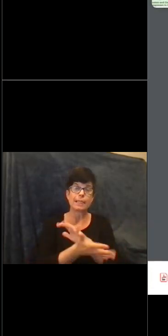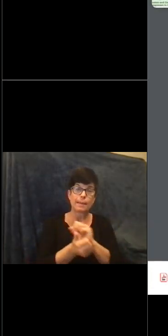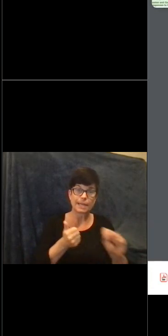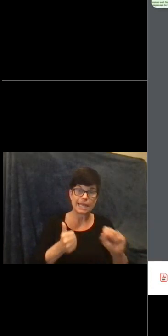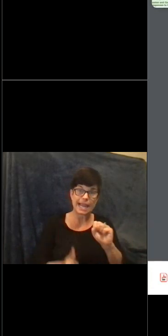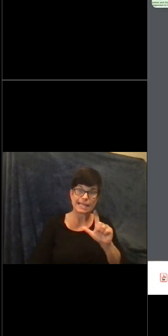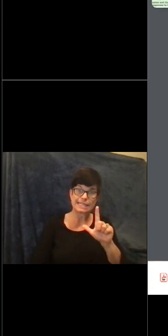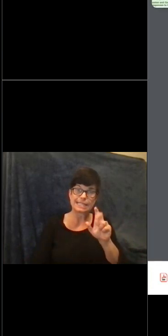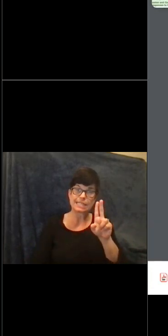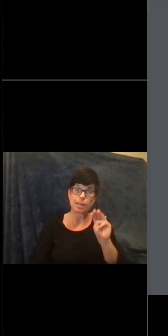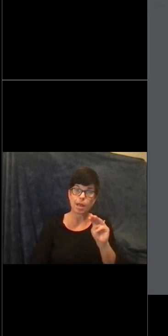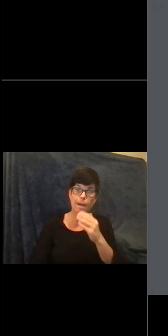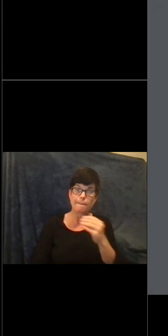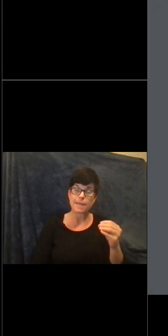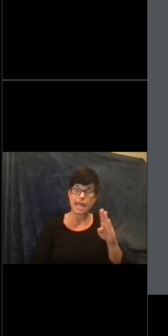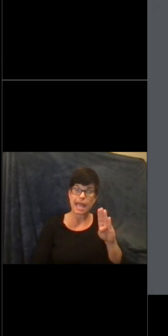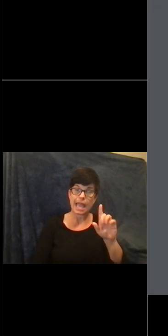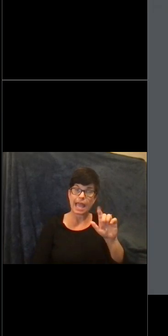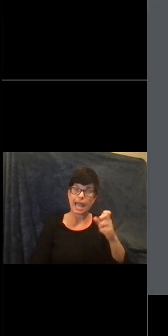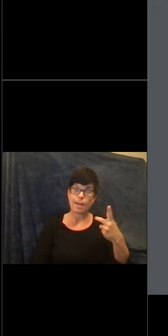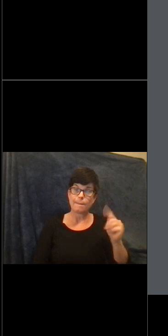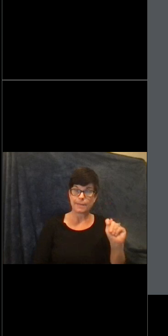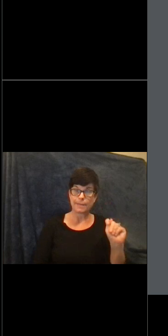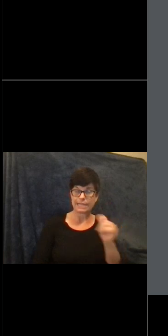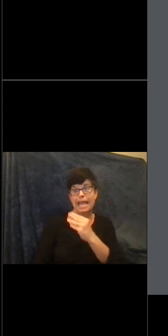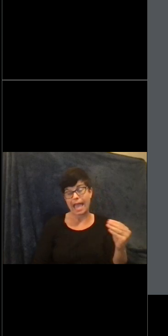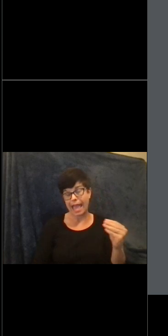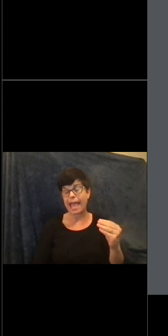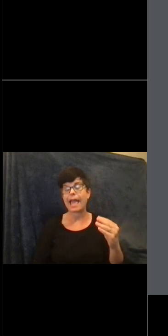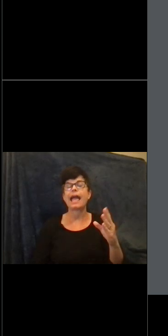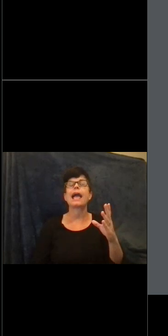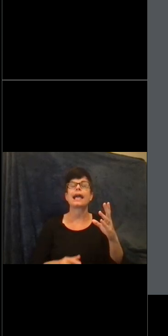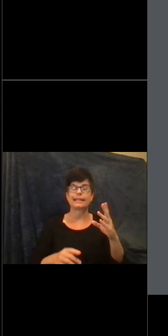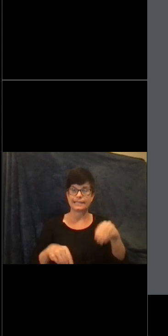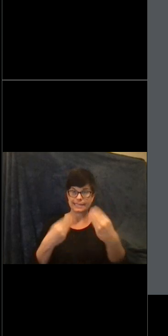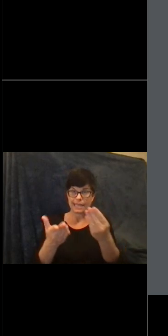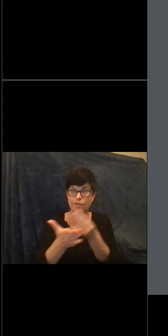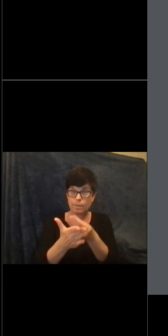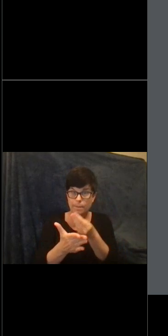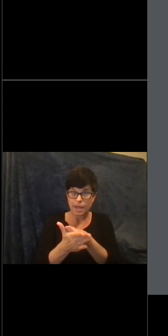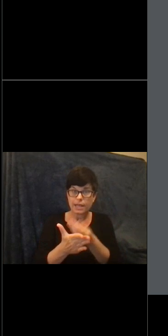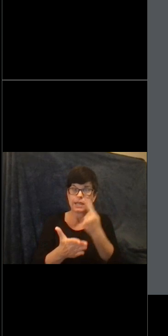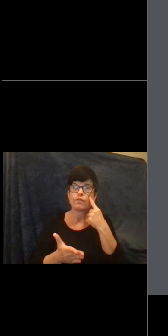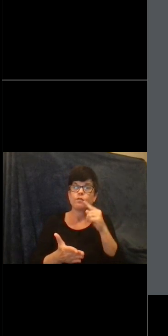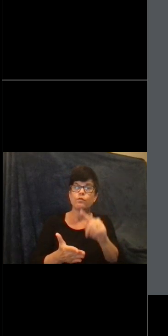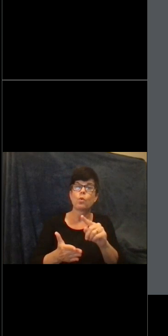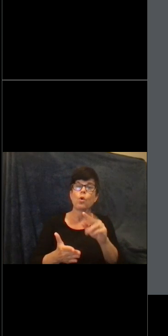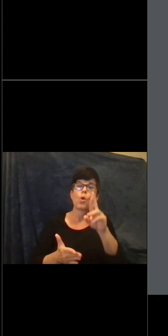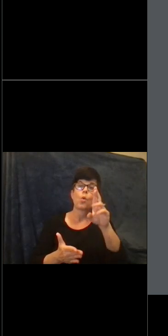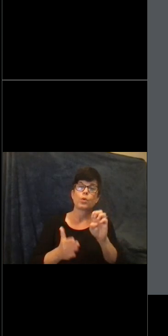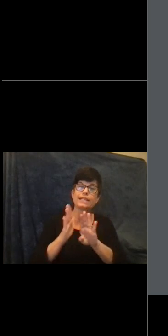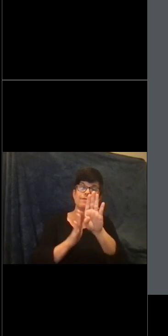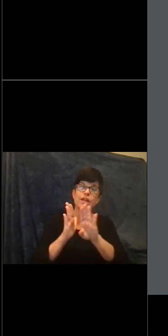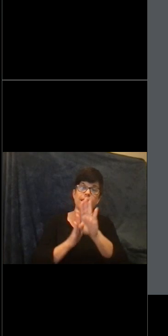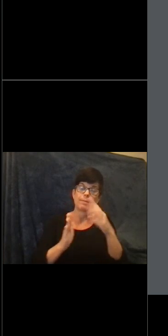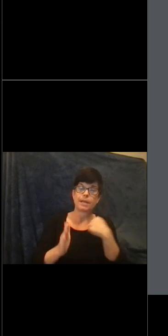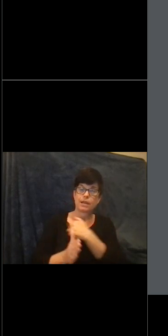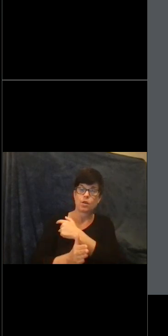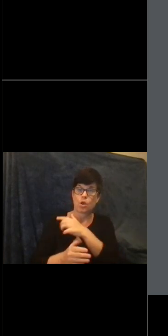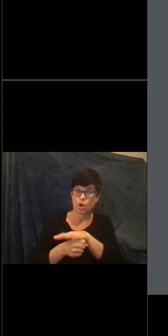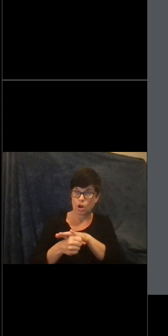development to redevelop our area. The CRA plan, again, back in 2016, have gone through